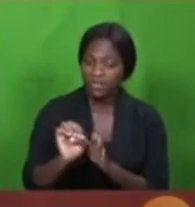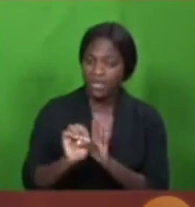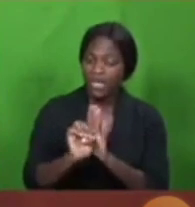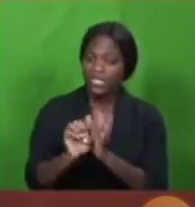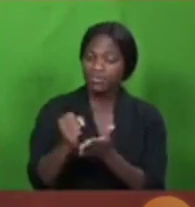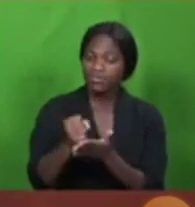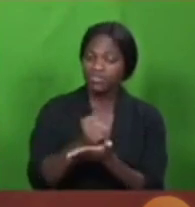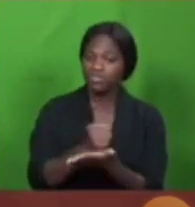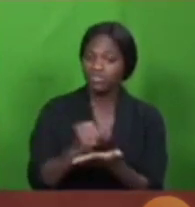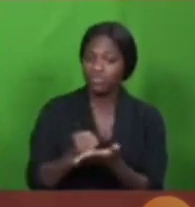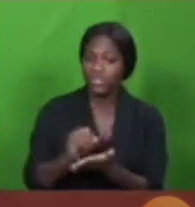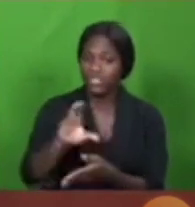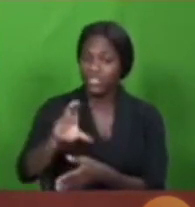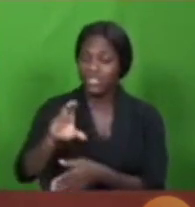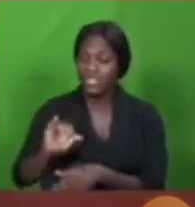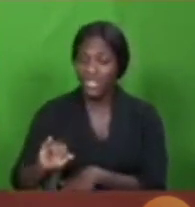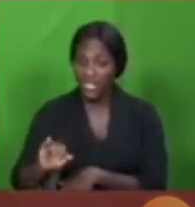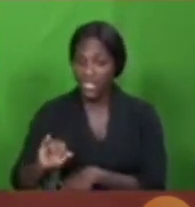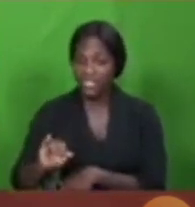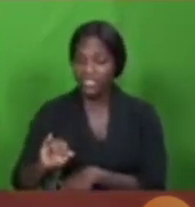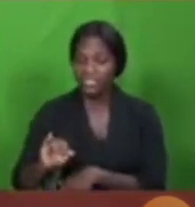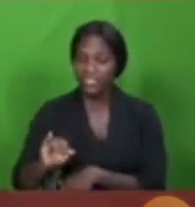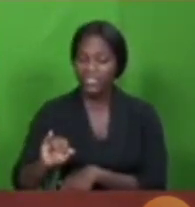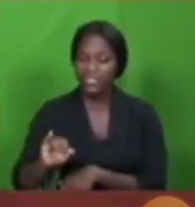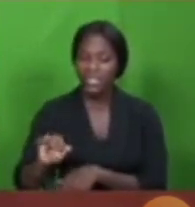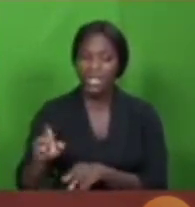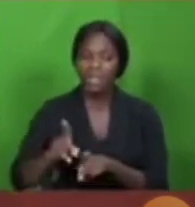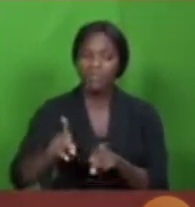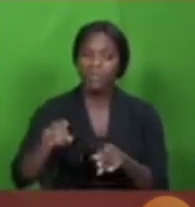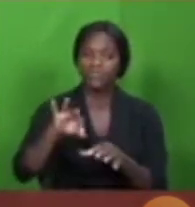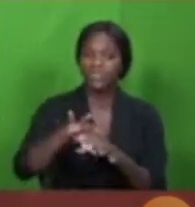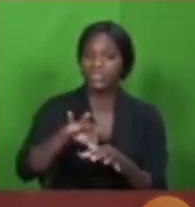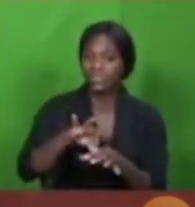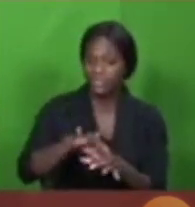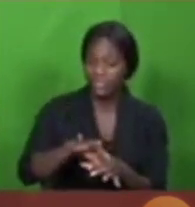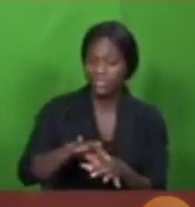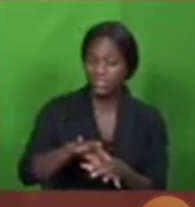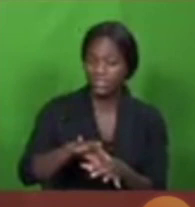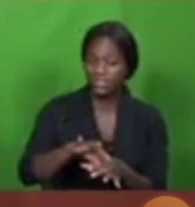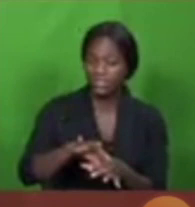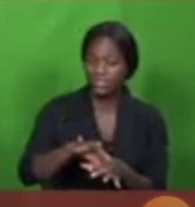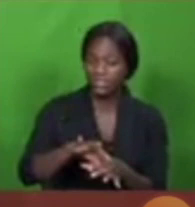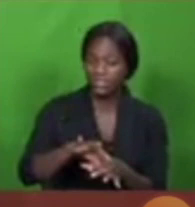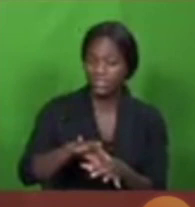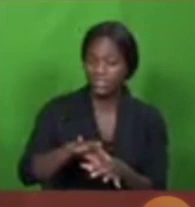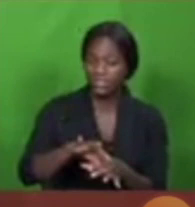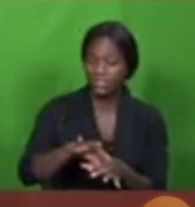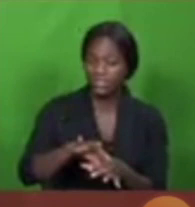constitutional instrument, public election, registration of voters regulations